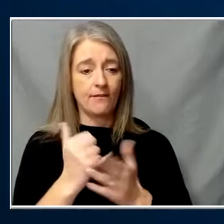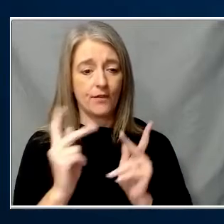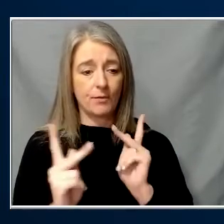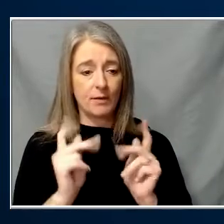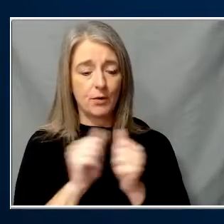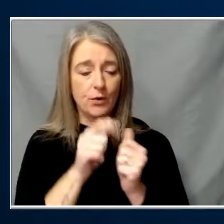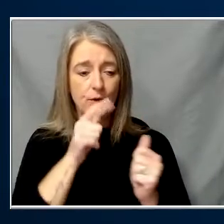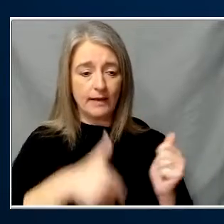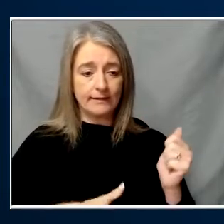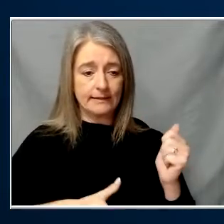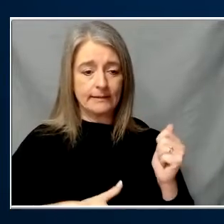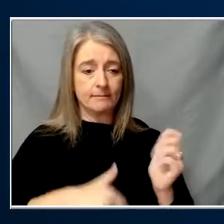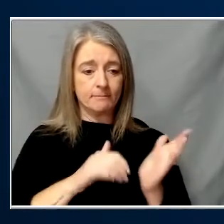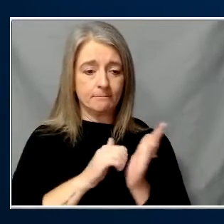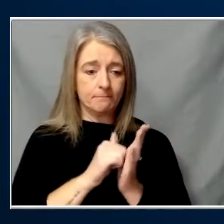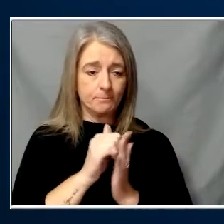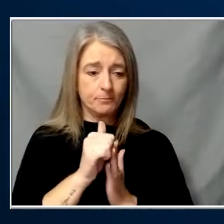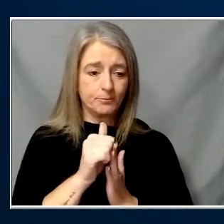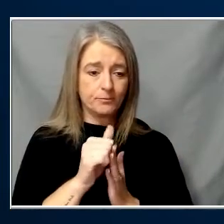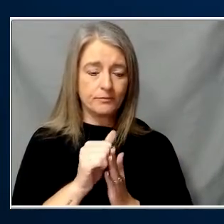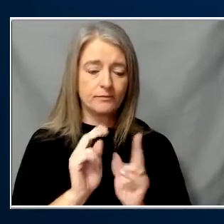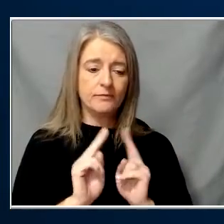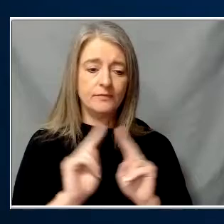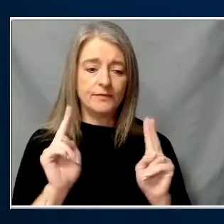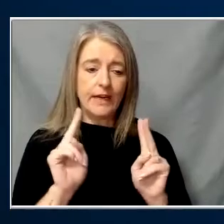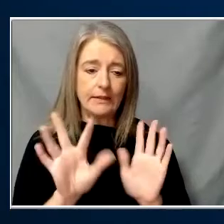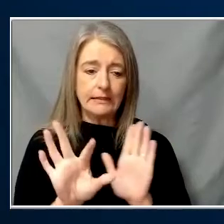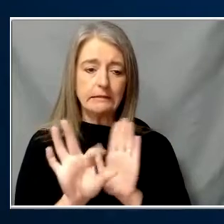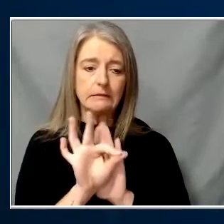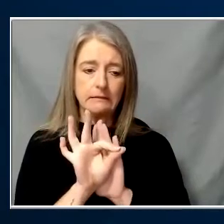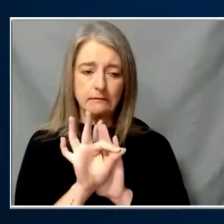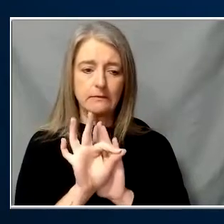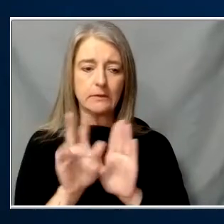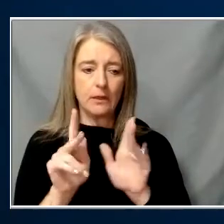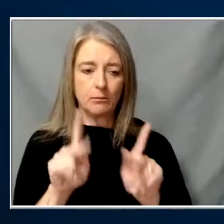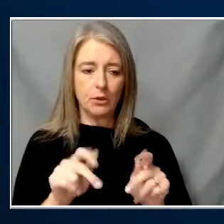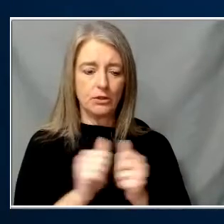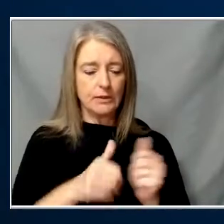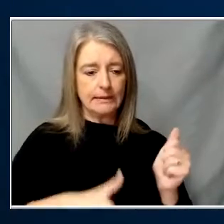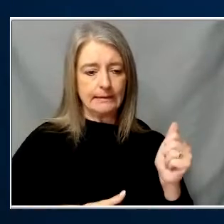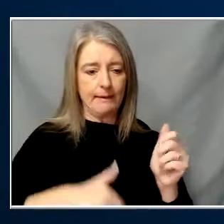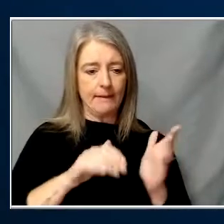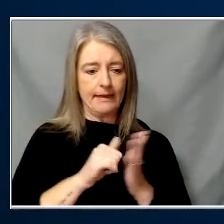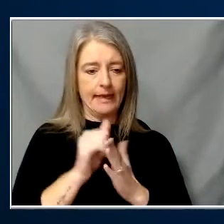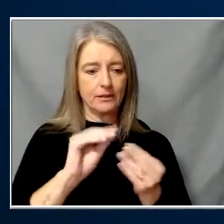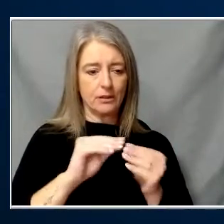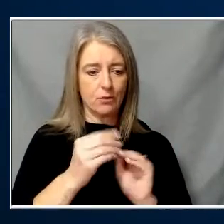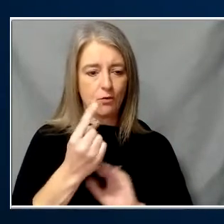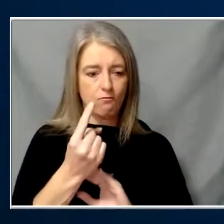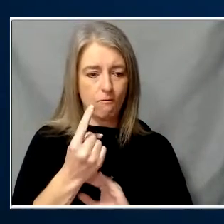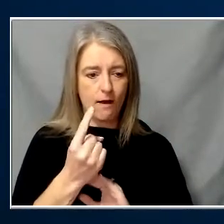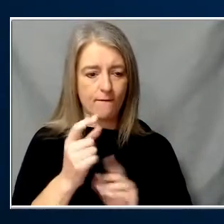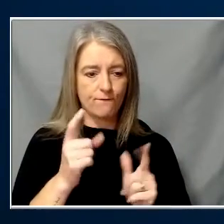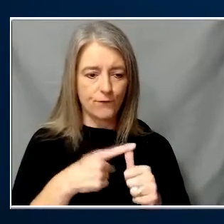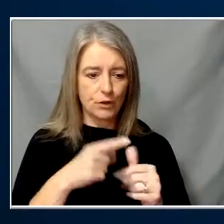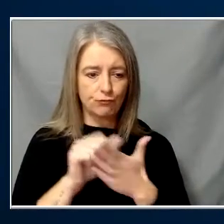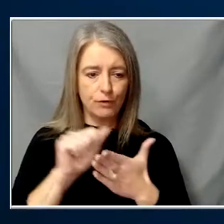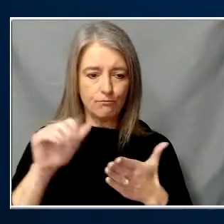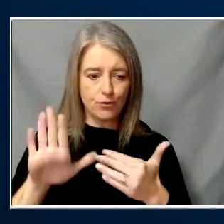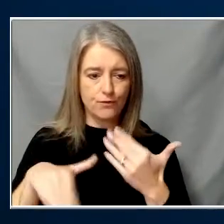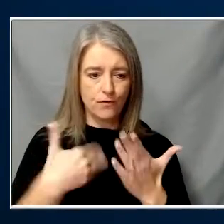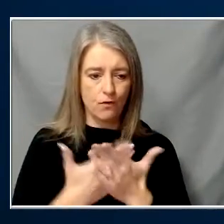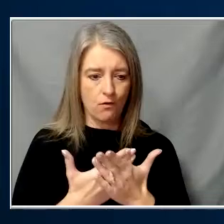Now, we have to be very selective. You know, the person with stomach cancer, number one, we have to get it all out, but also they can